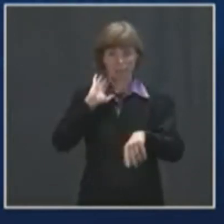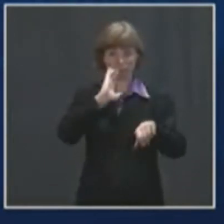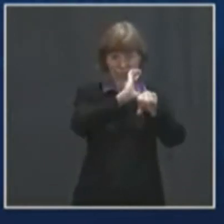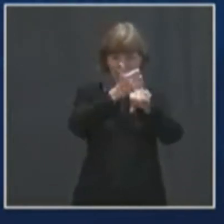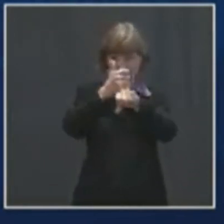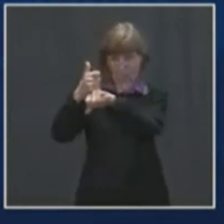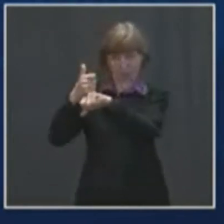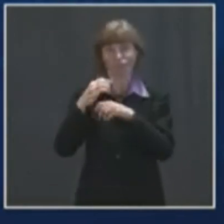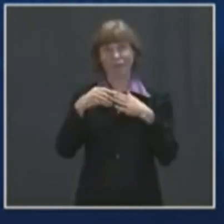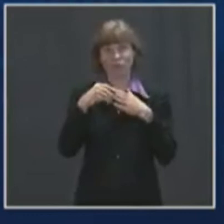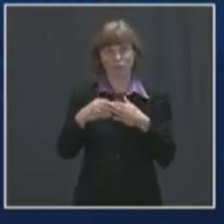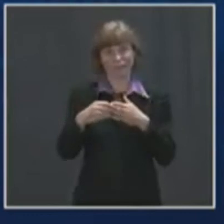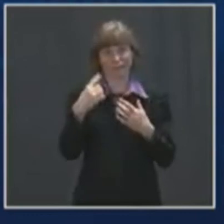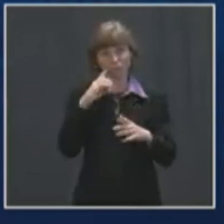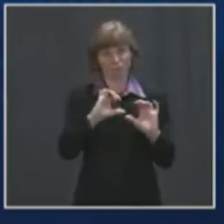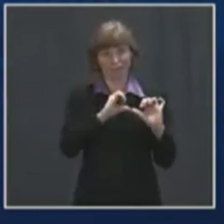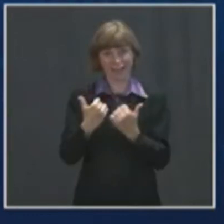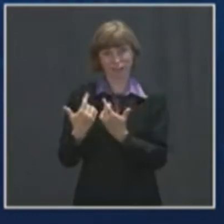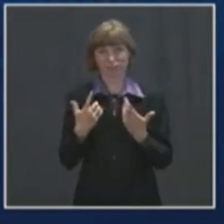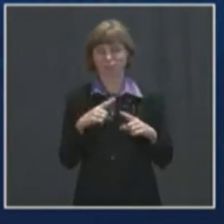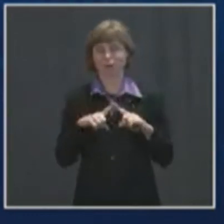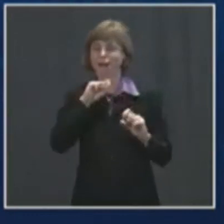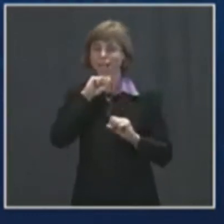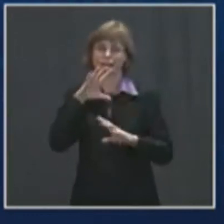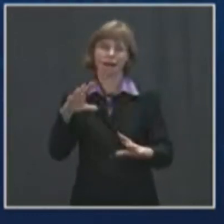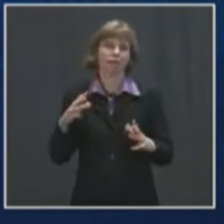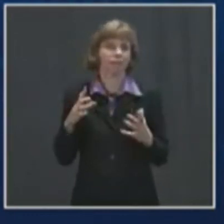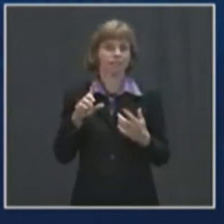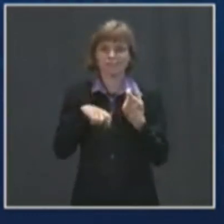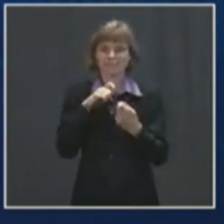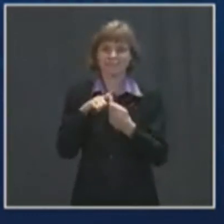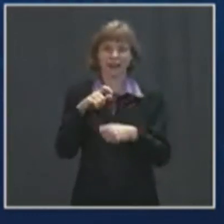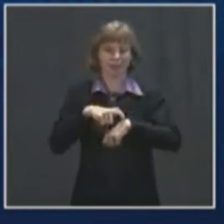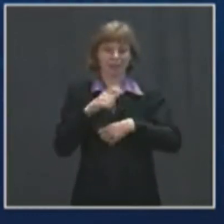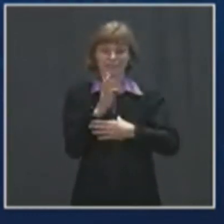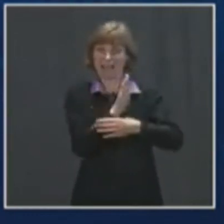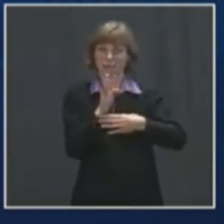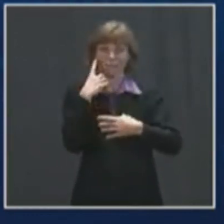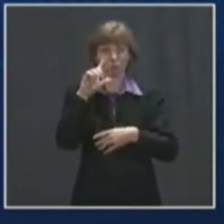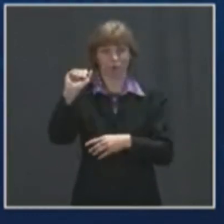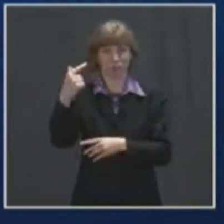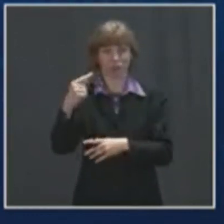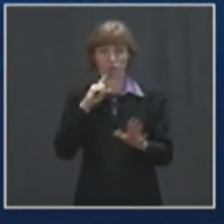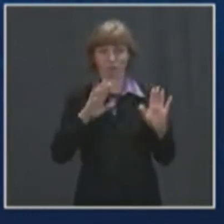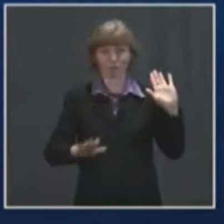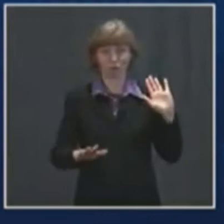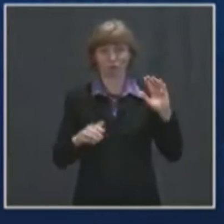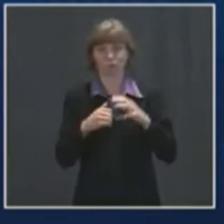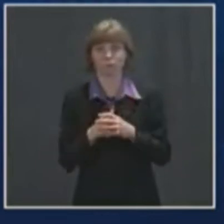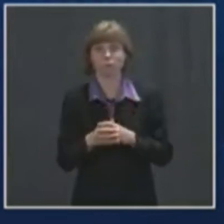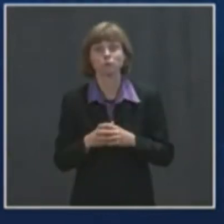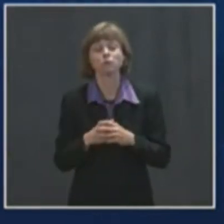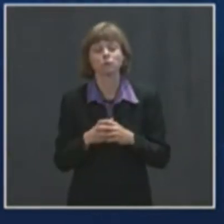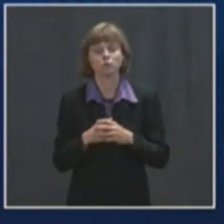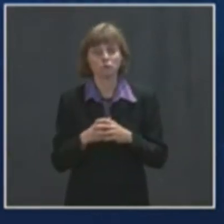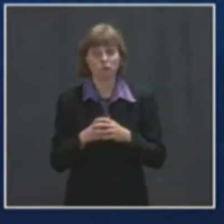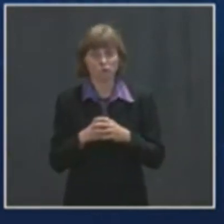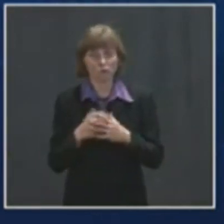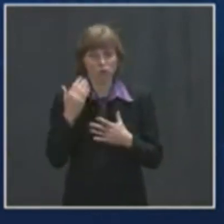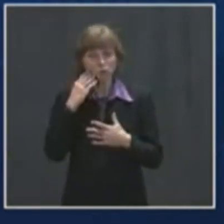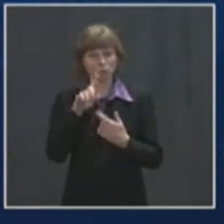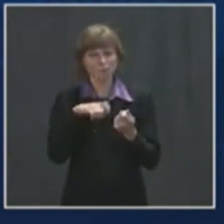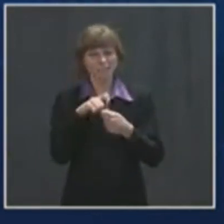anything specific for you to update on the timeline of an Attorney General being confirmed. And just generally, there's sort of no specific timeline on